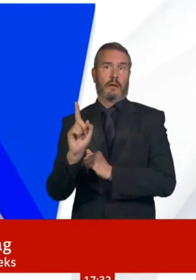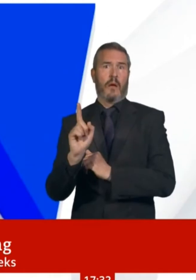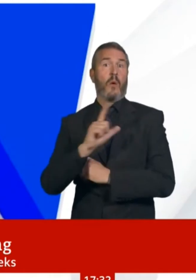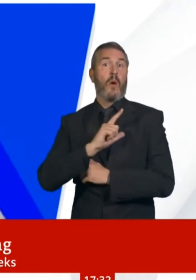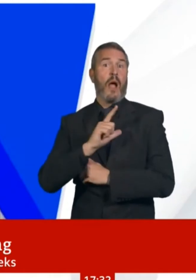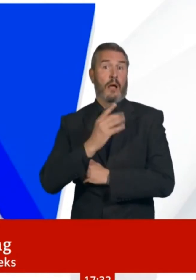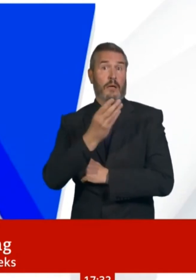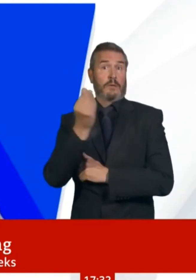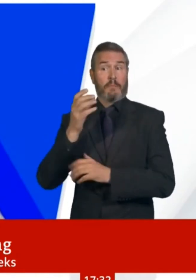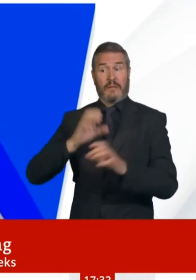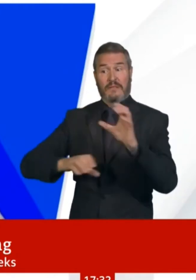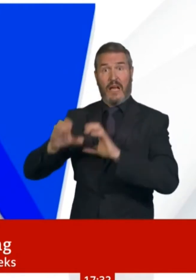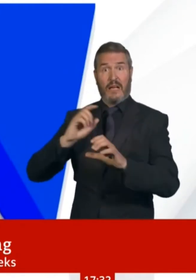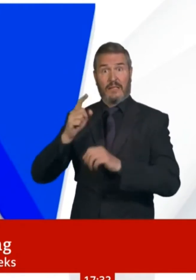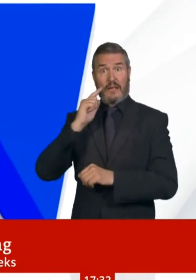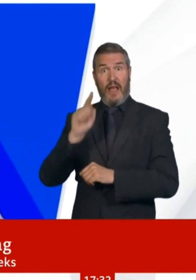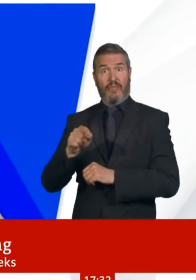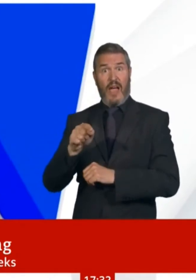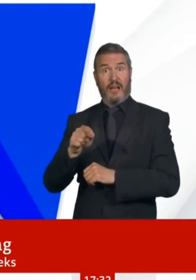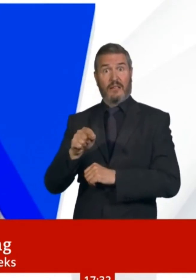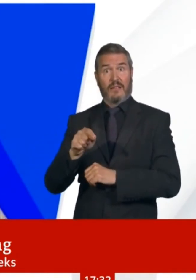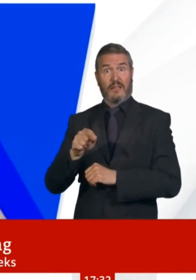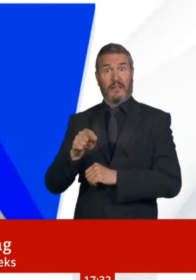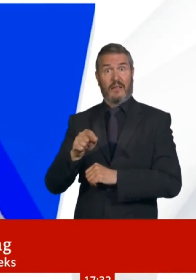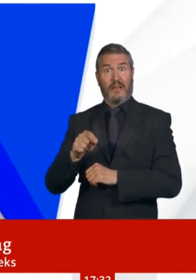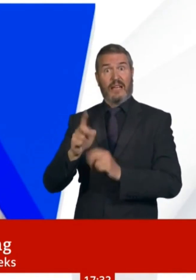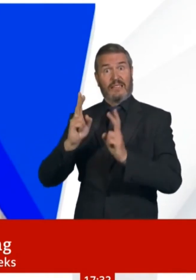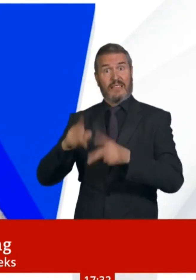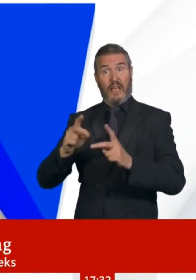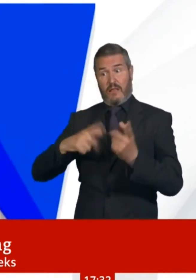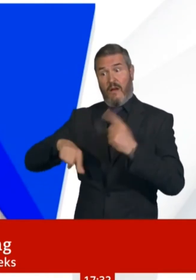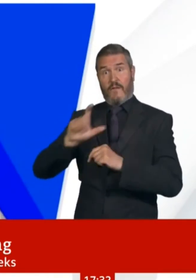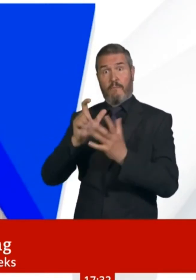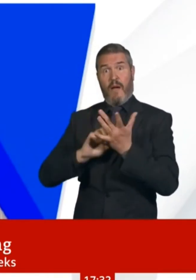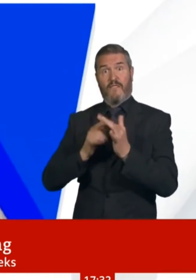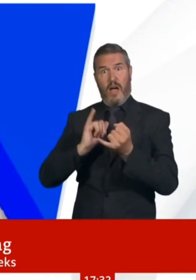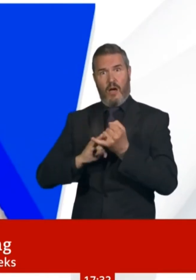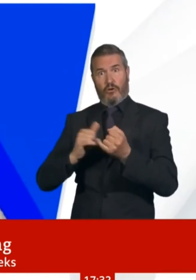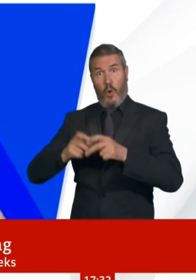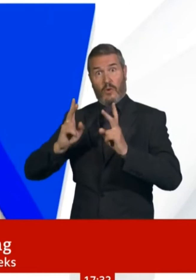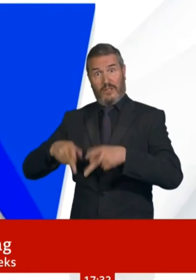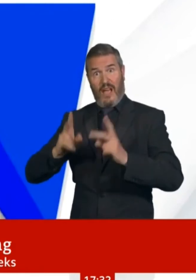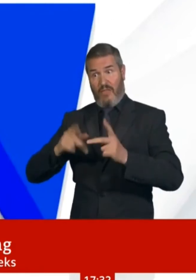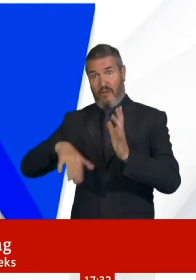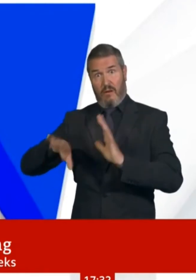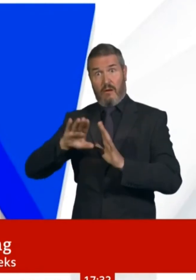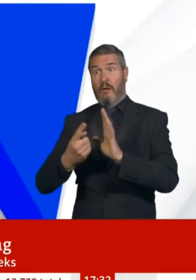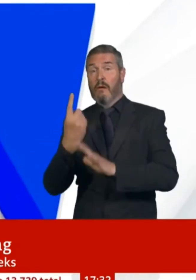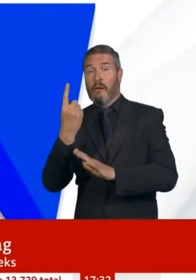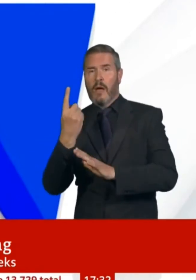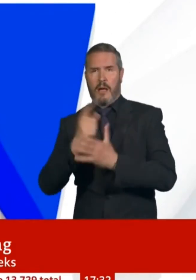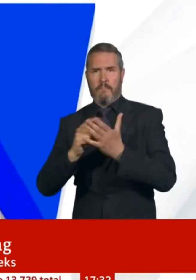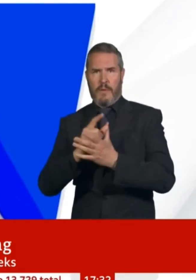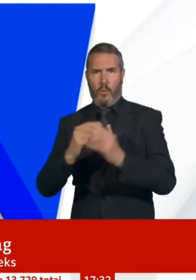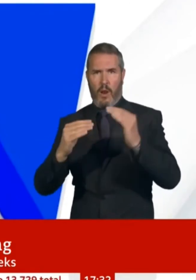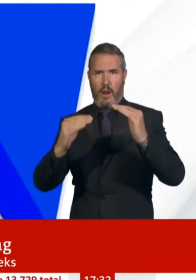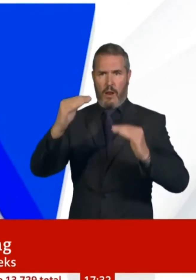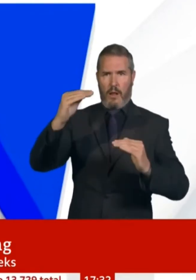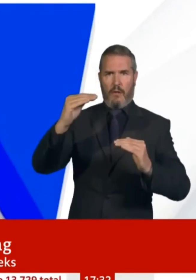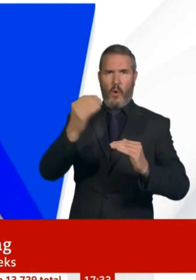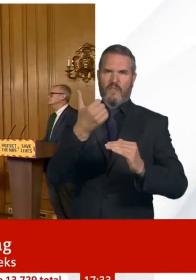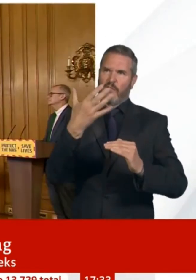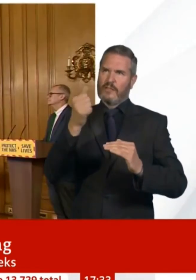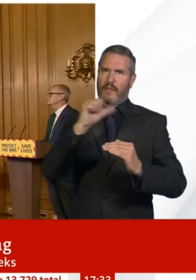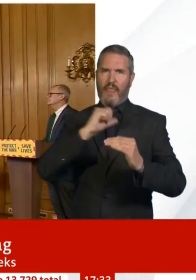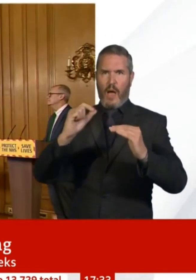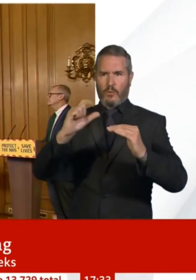warned that in time, those deaths will outweigh the deaths from the virus itself. Are you confident that we're a long way from that point?